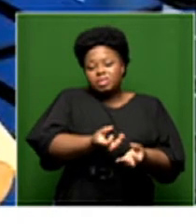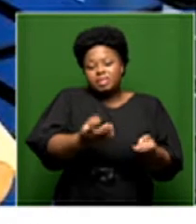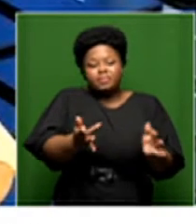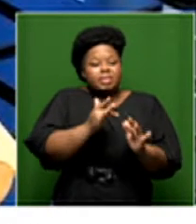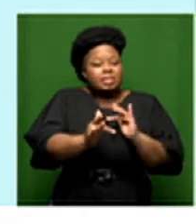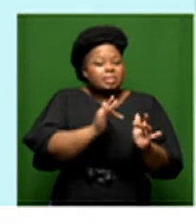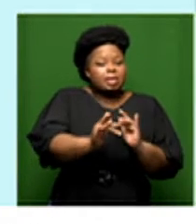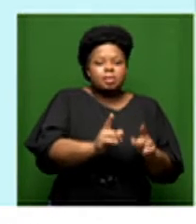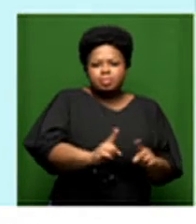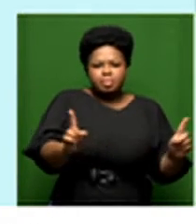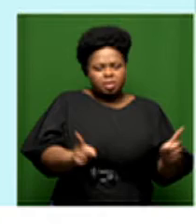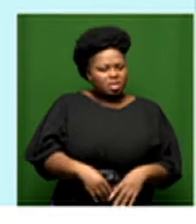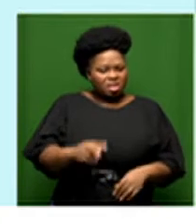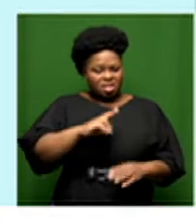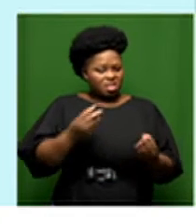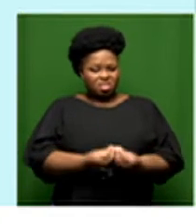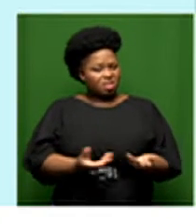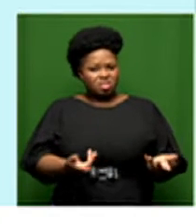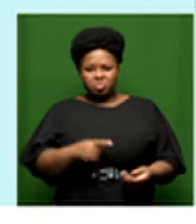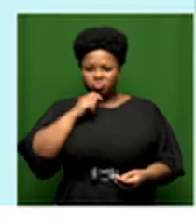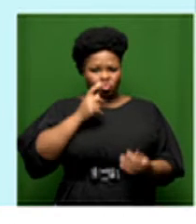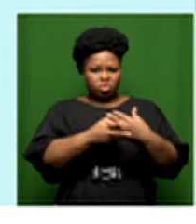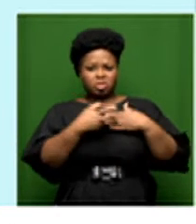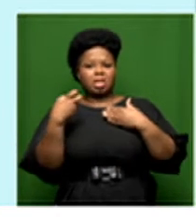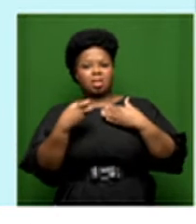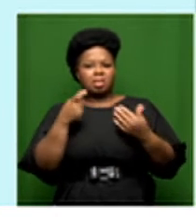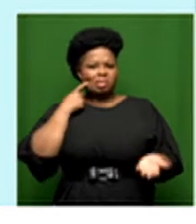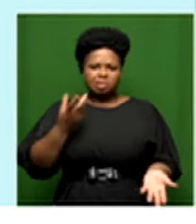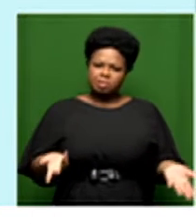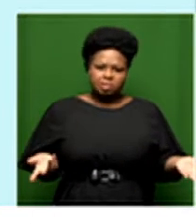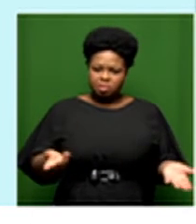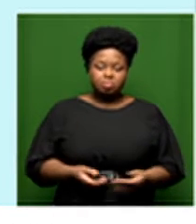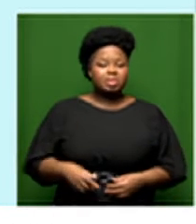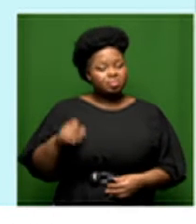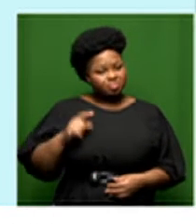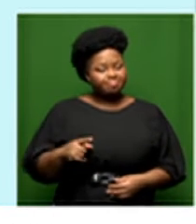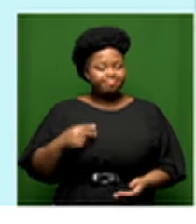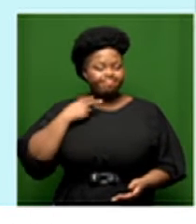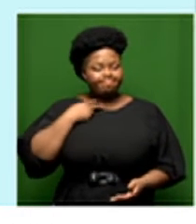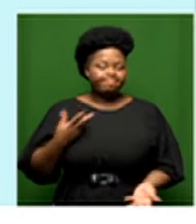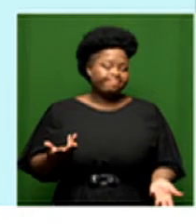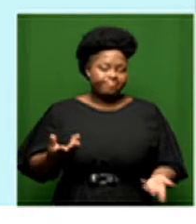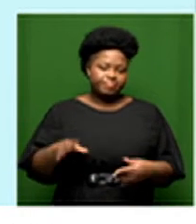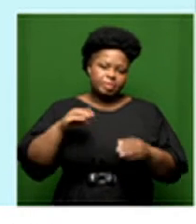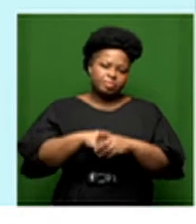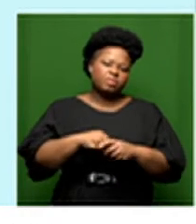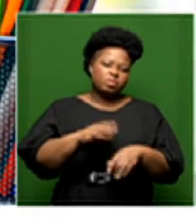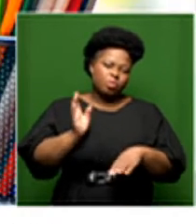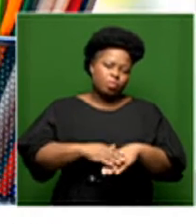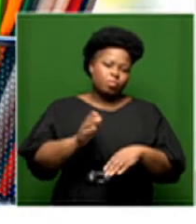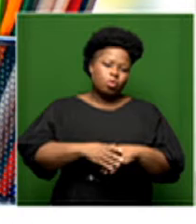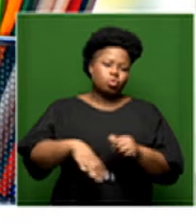internet cables when those things inevitably end up getting stolen. And this is unfortunately part of a much